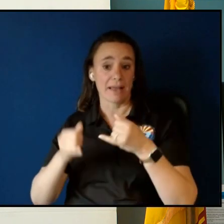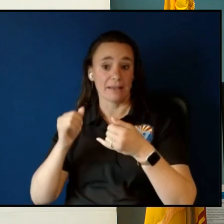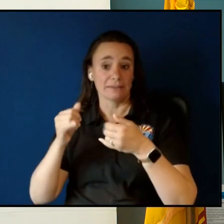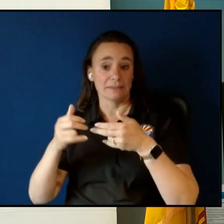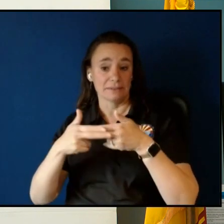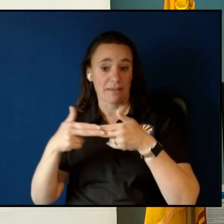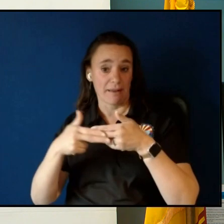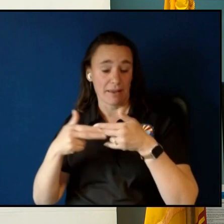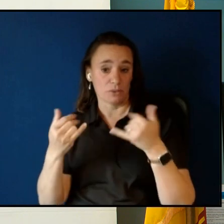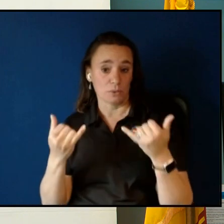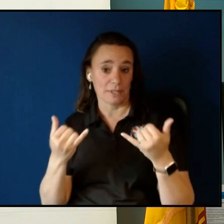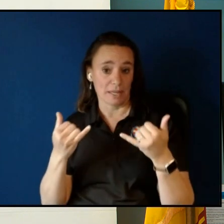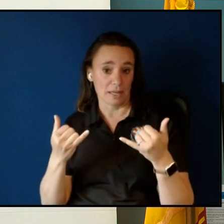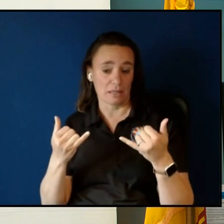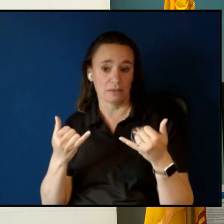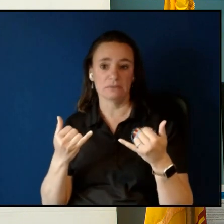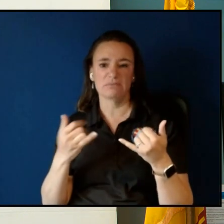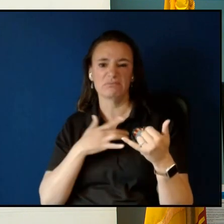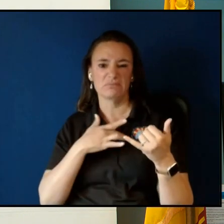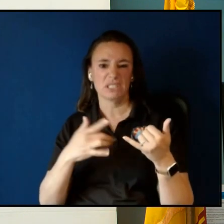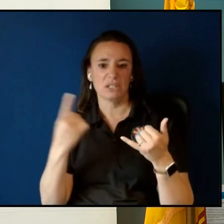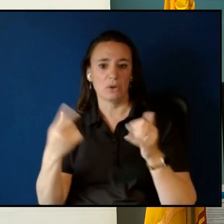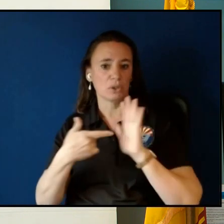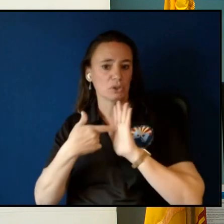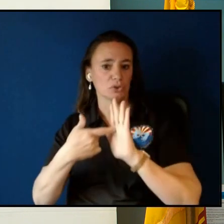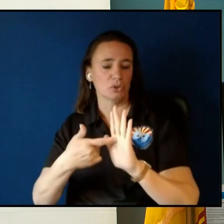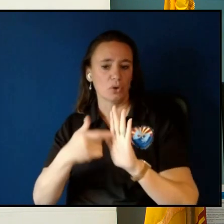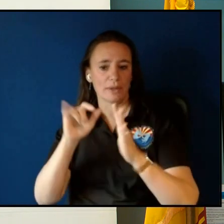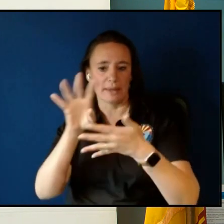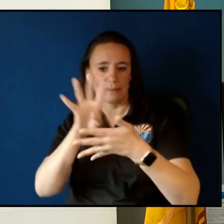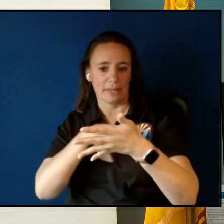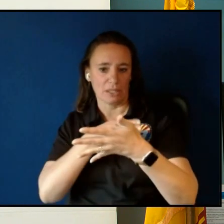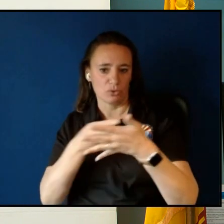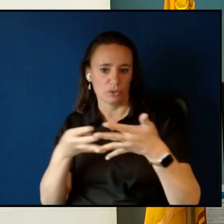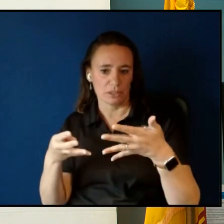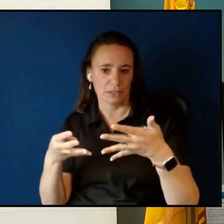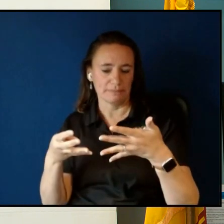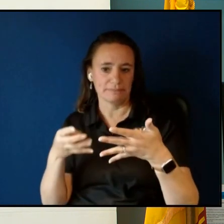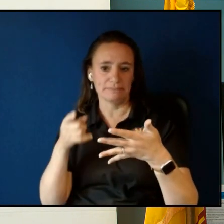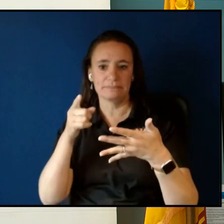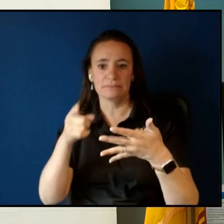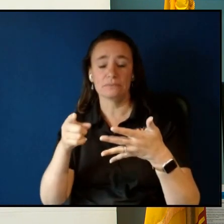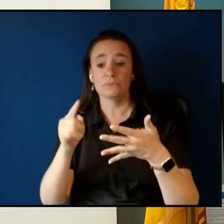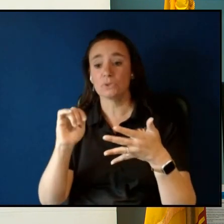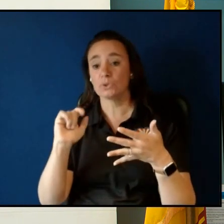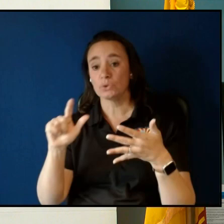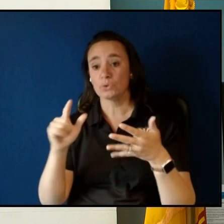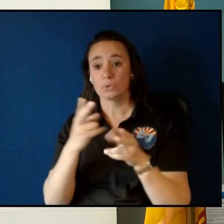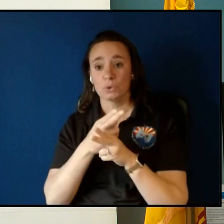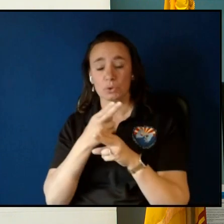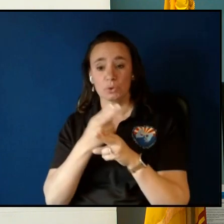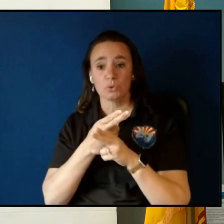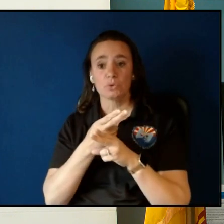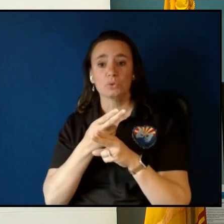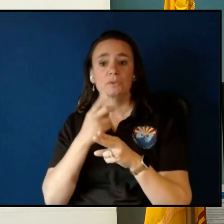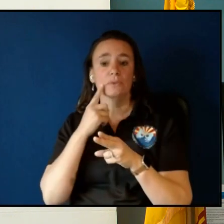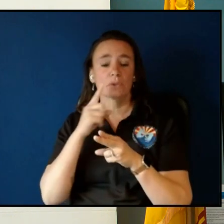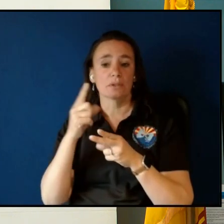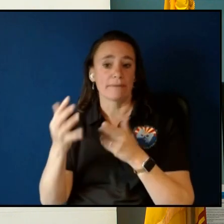we always do, we show this matrix. Again, this matrix is a tool that we use on the fire. It helps